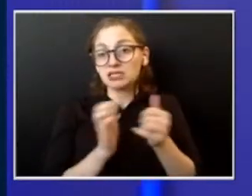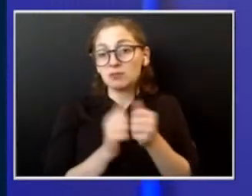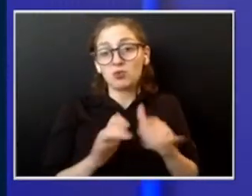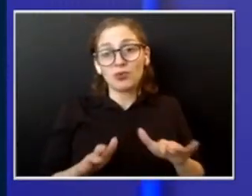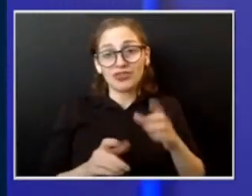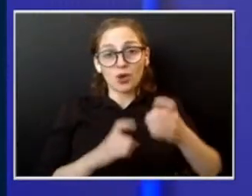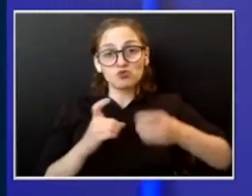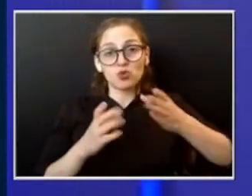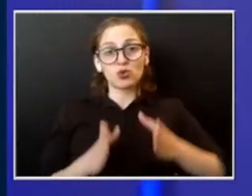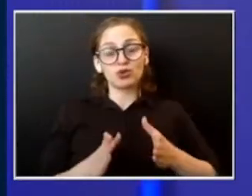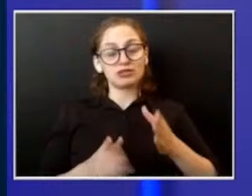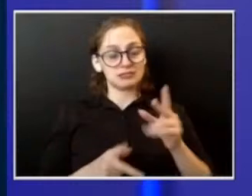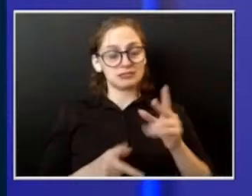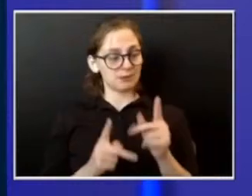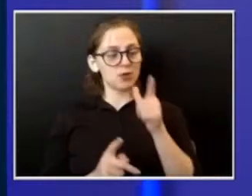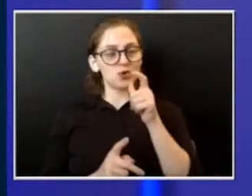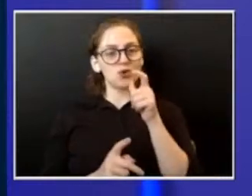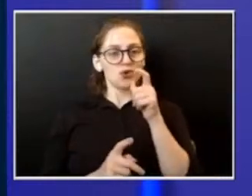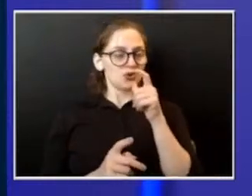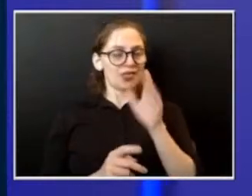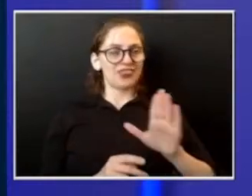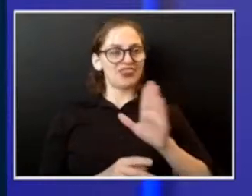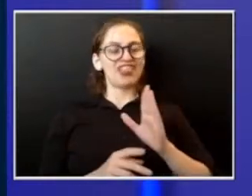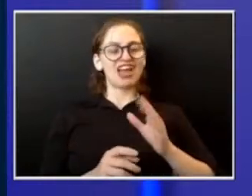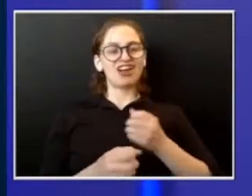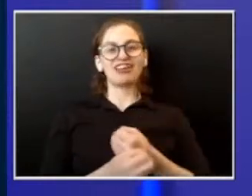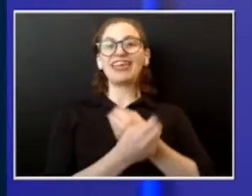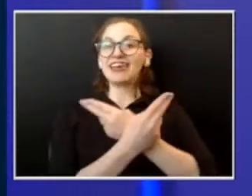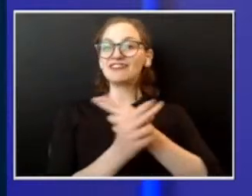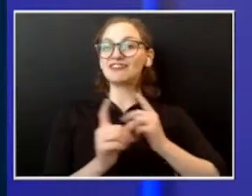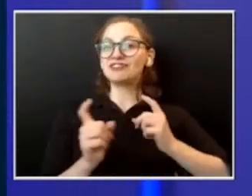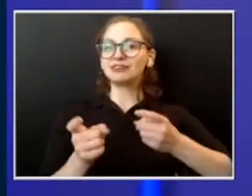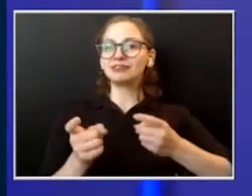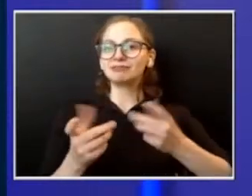of life. And we're just loading the trucks to do that. And